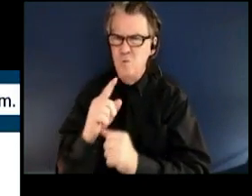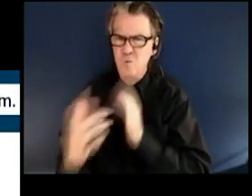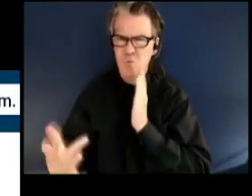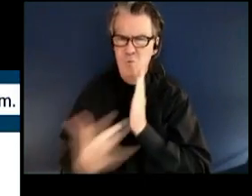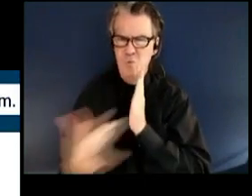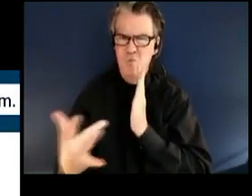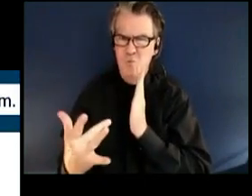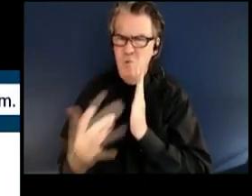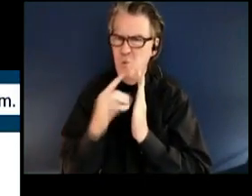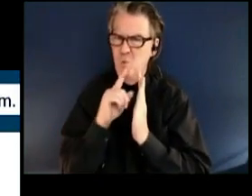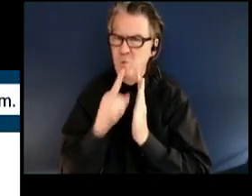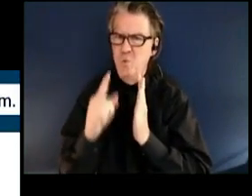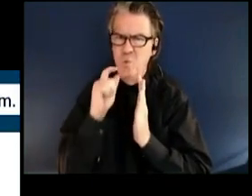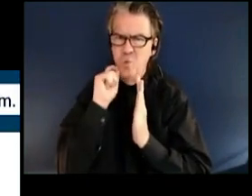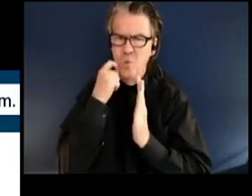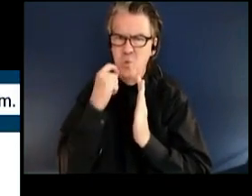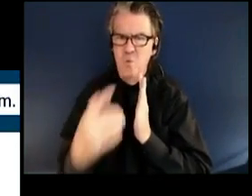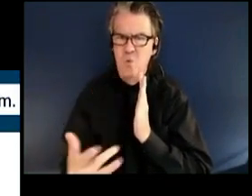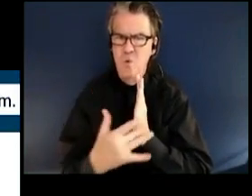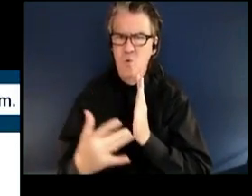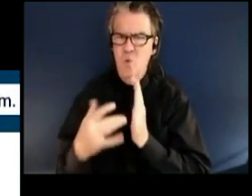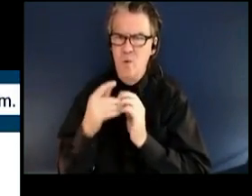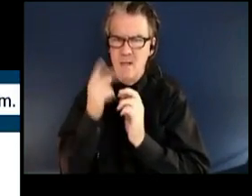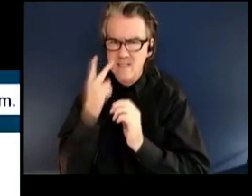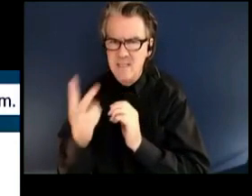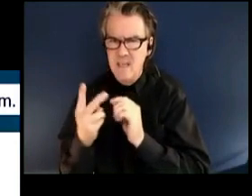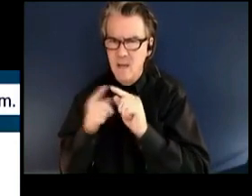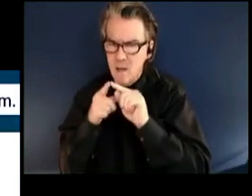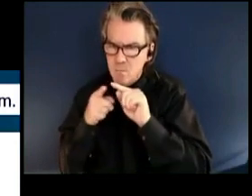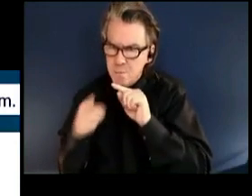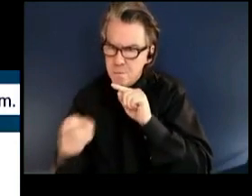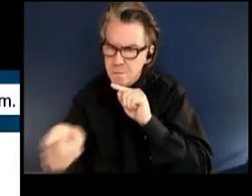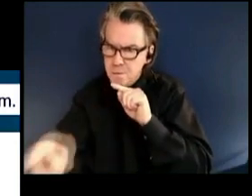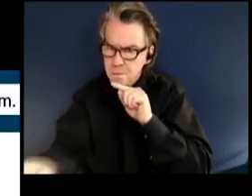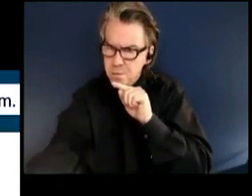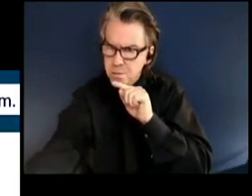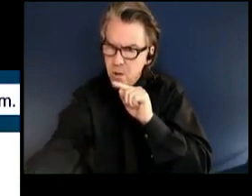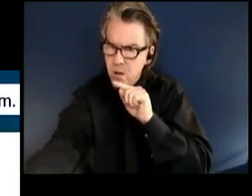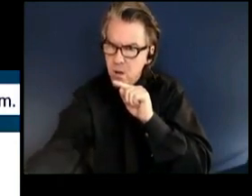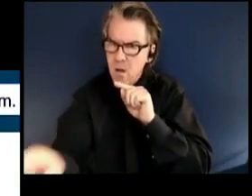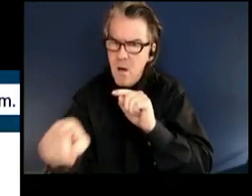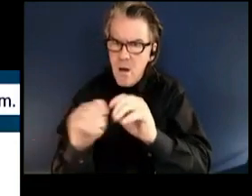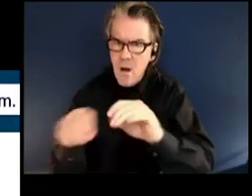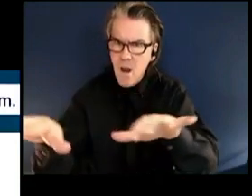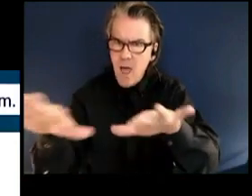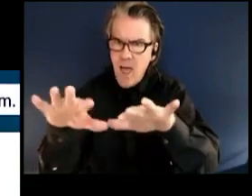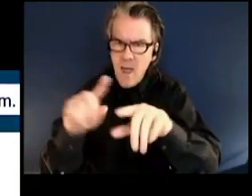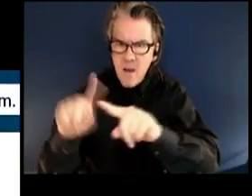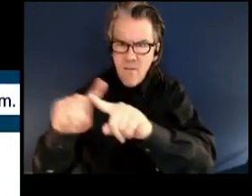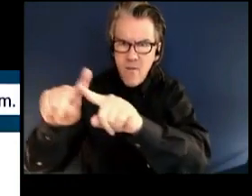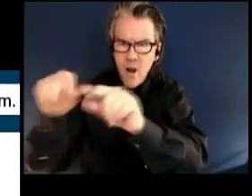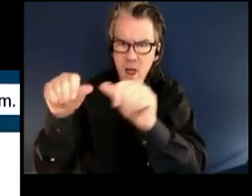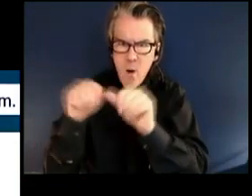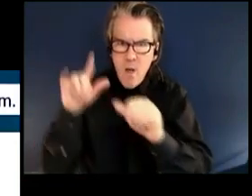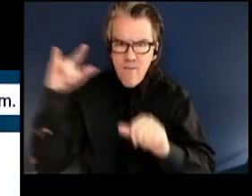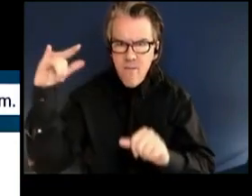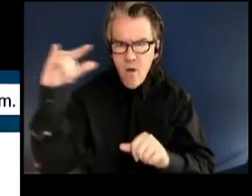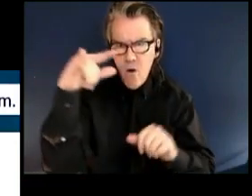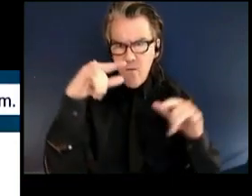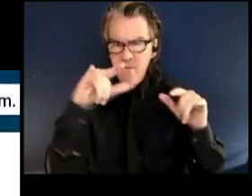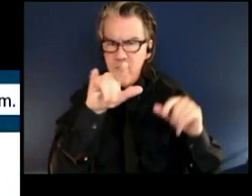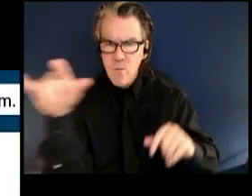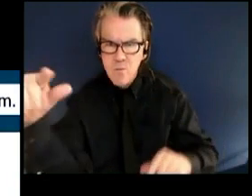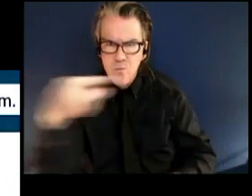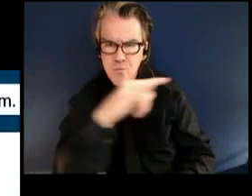at night. We've been leveraging that for the last 2 evenings to do pre-inspections of our facilities, as well as